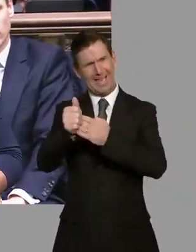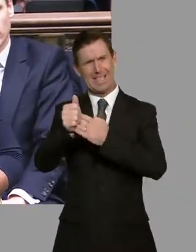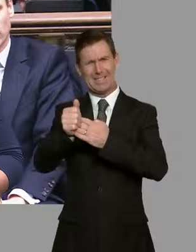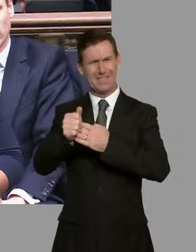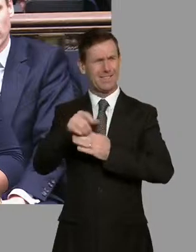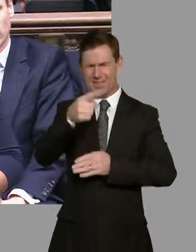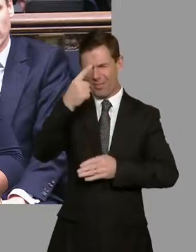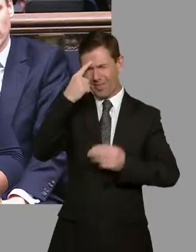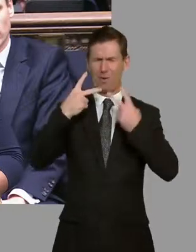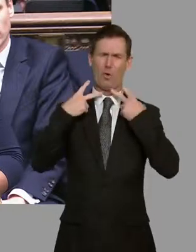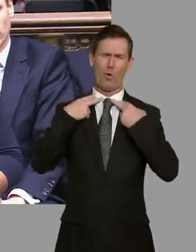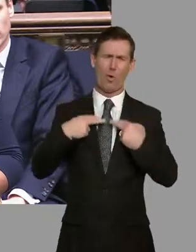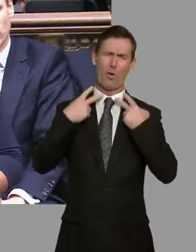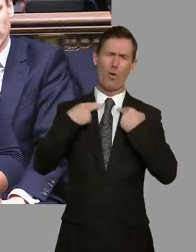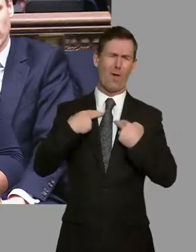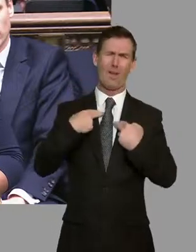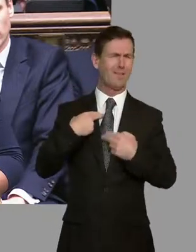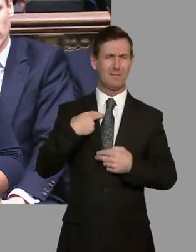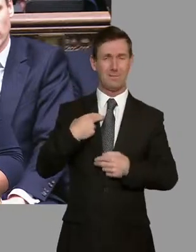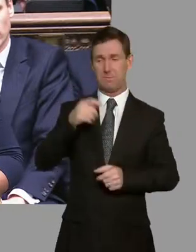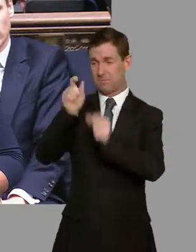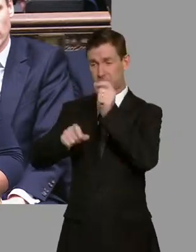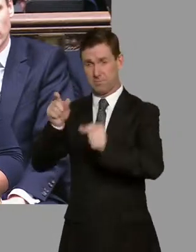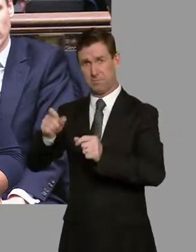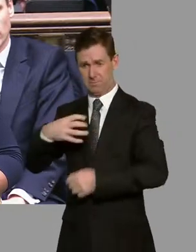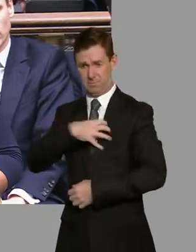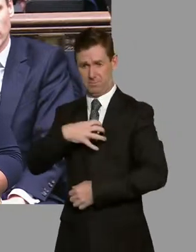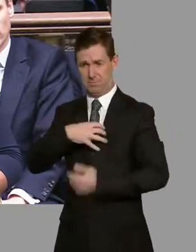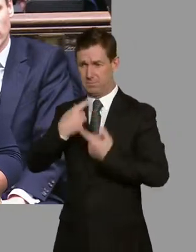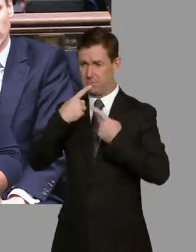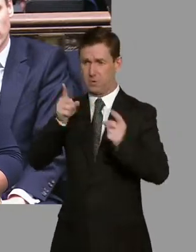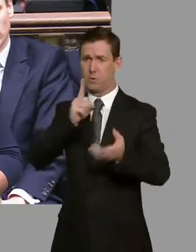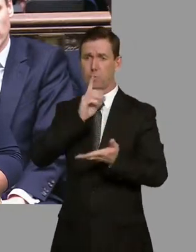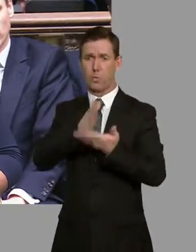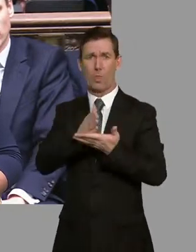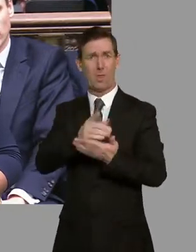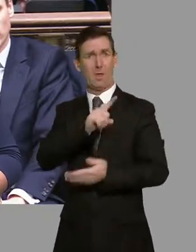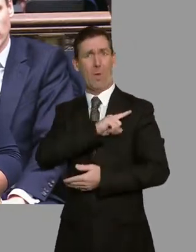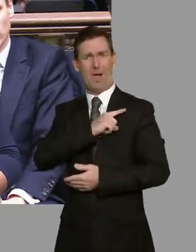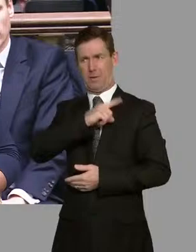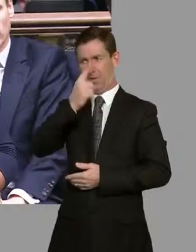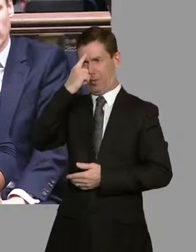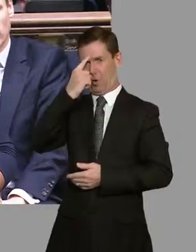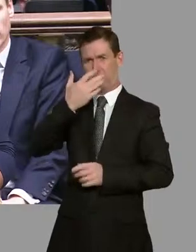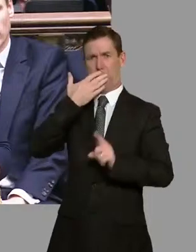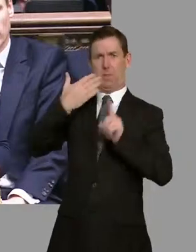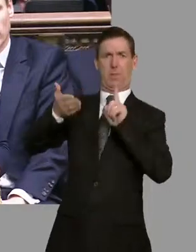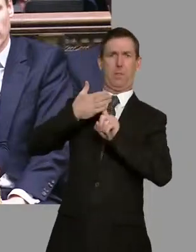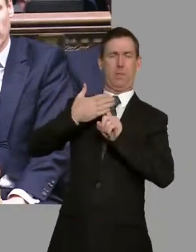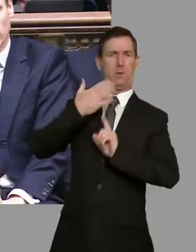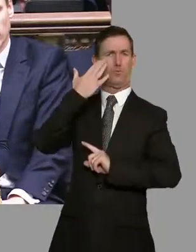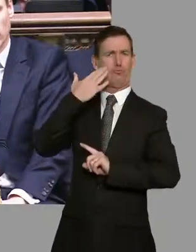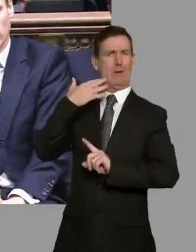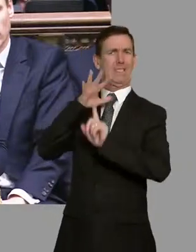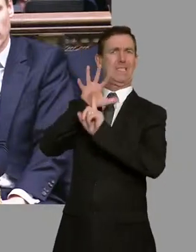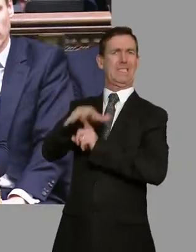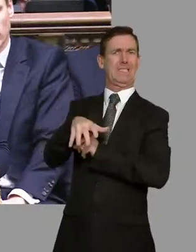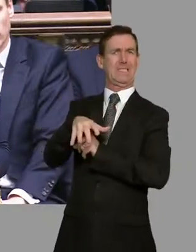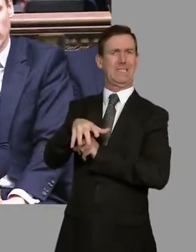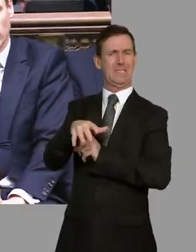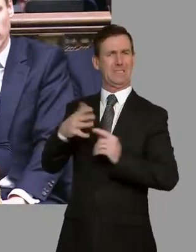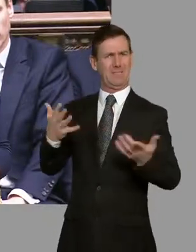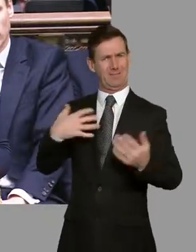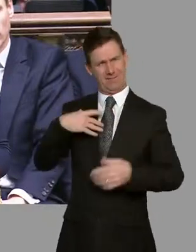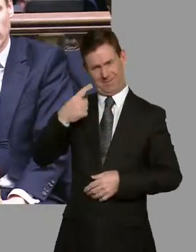they thought they would be called racist. If we want to stop this from ever happening again, we cannot